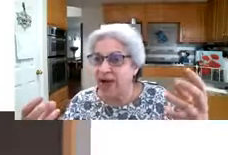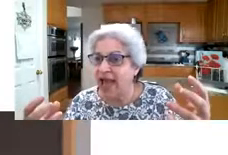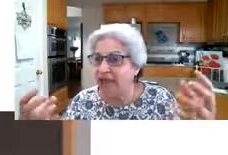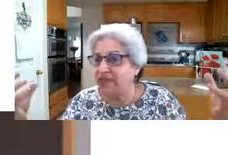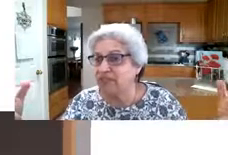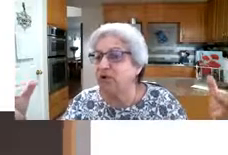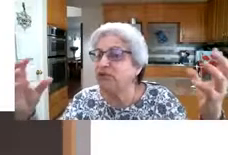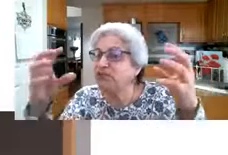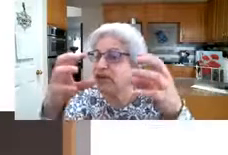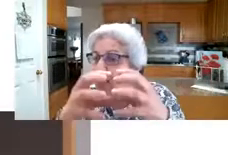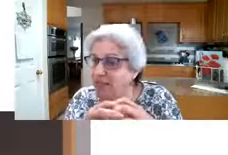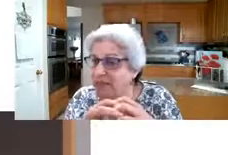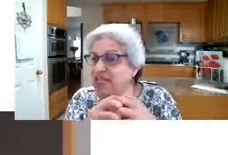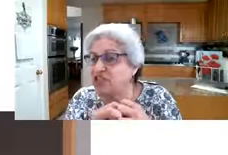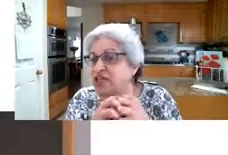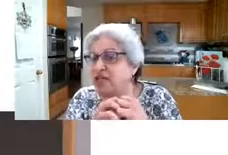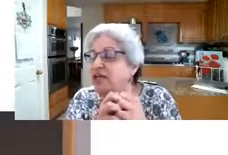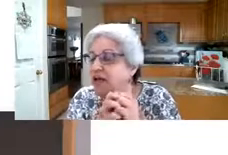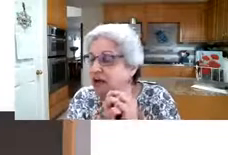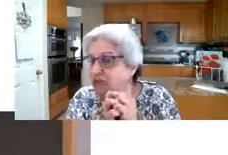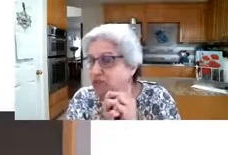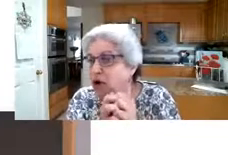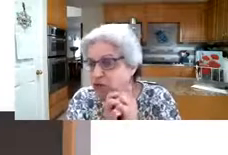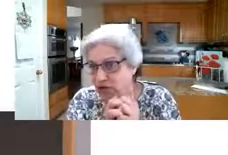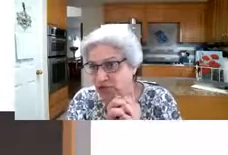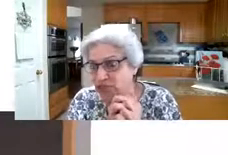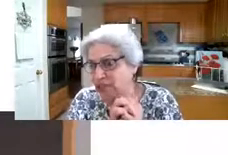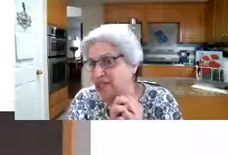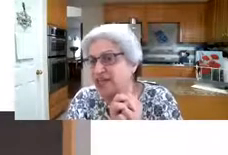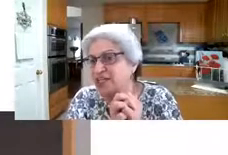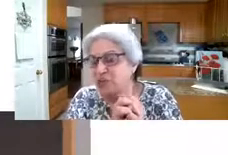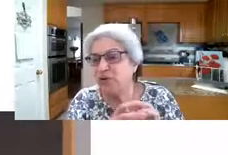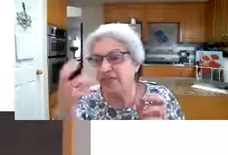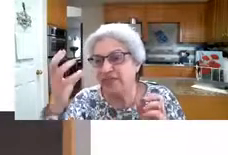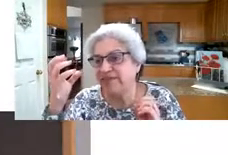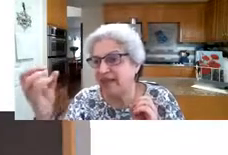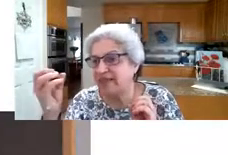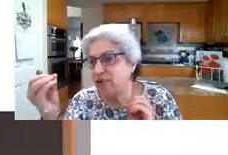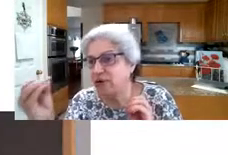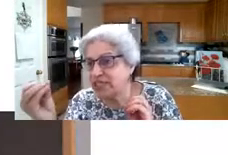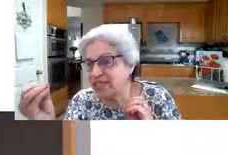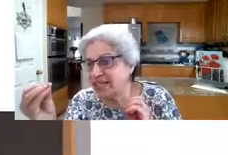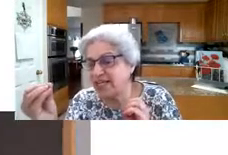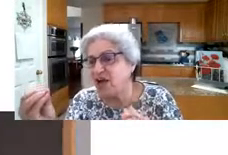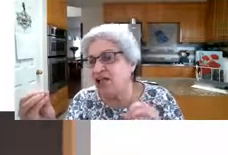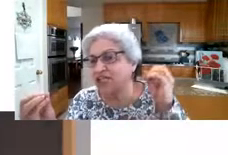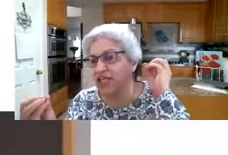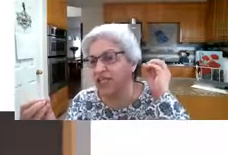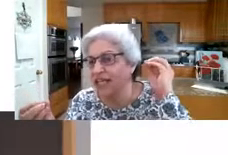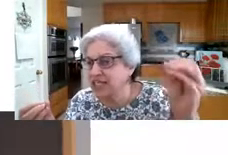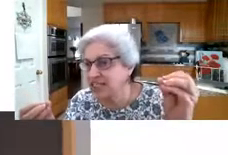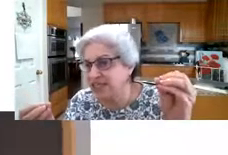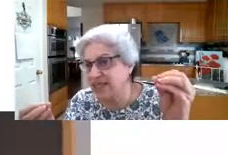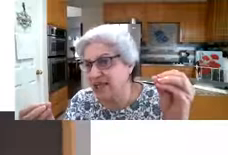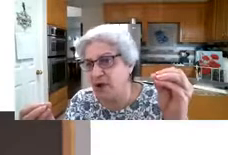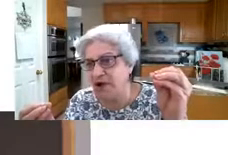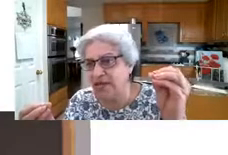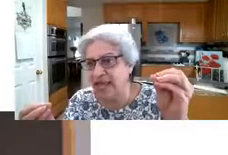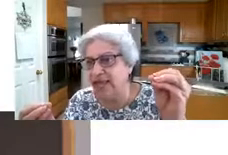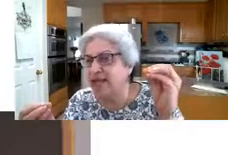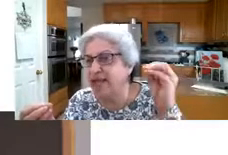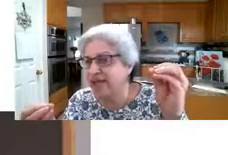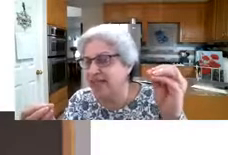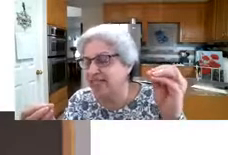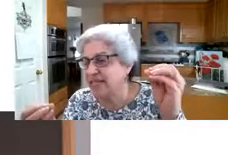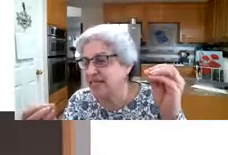we now had this perfect combination of partners to put the protein technology into the